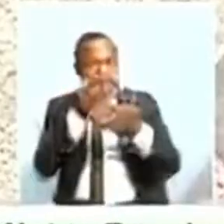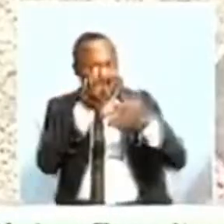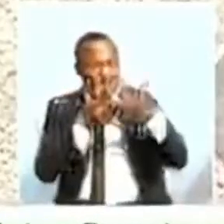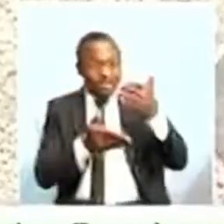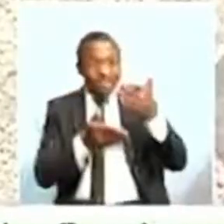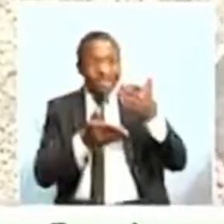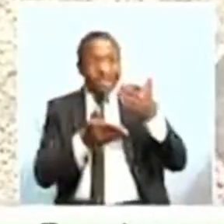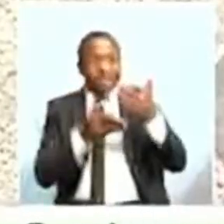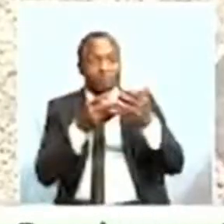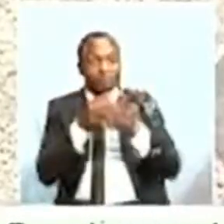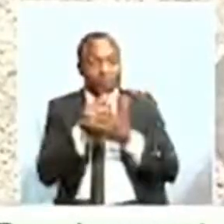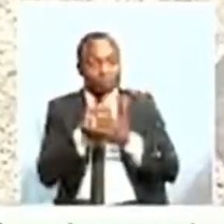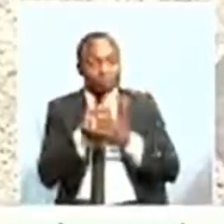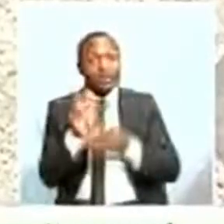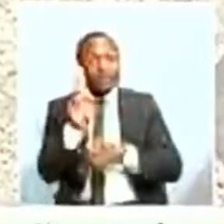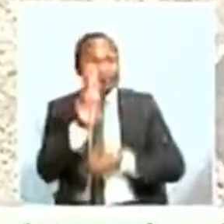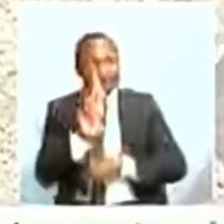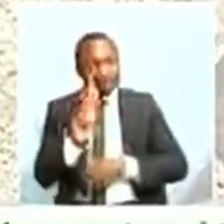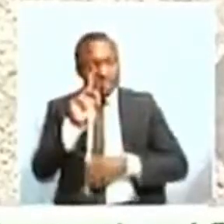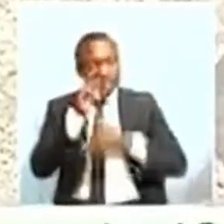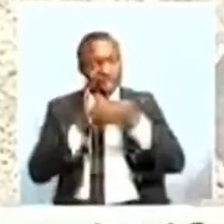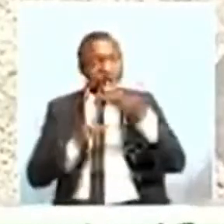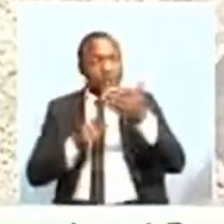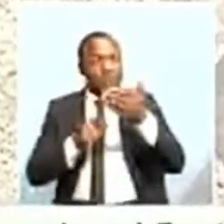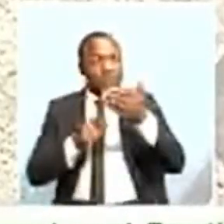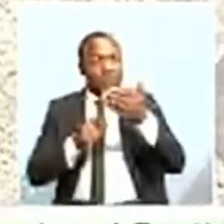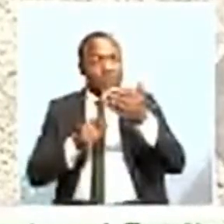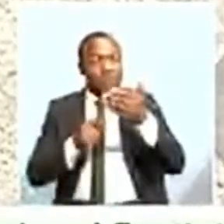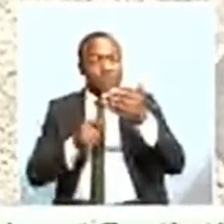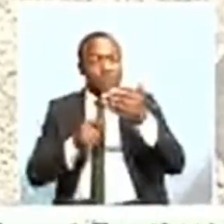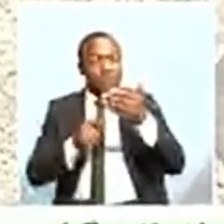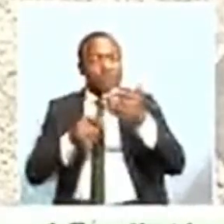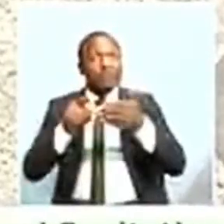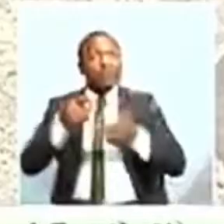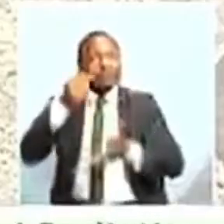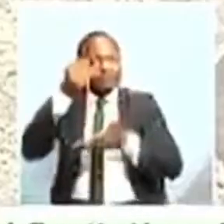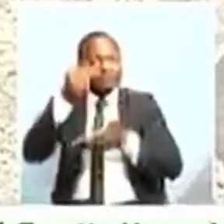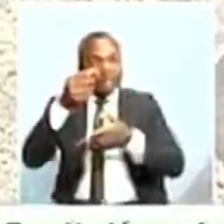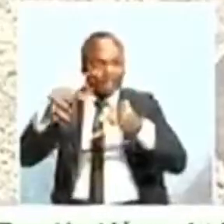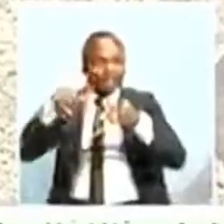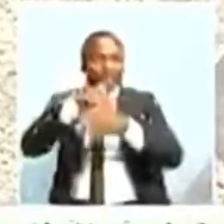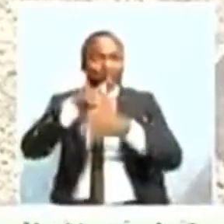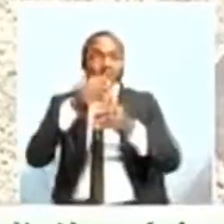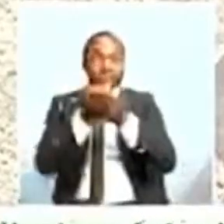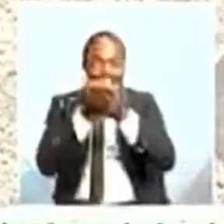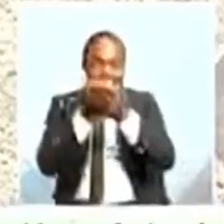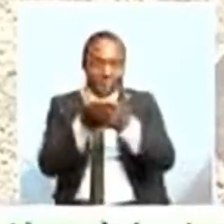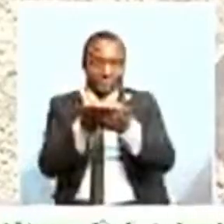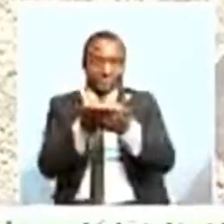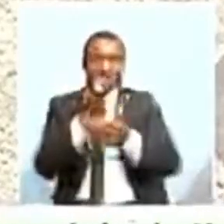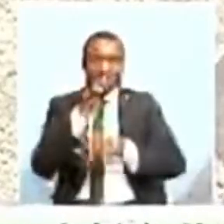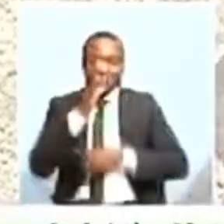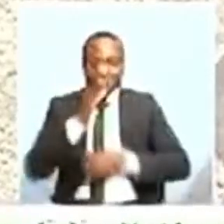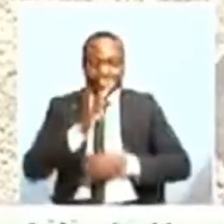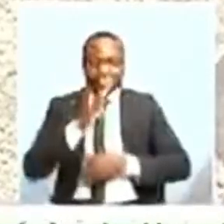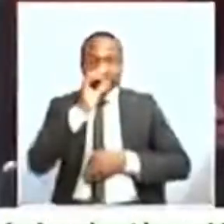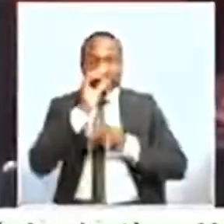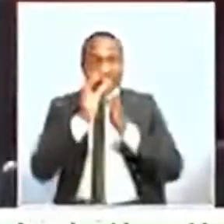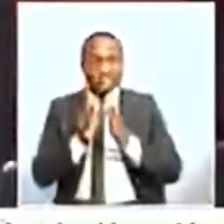funds be utilized? What is the estimated cost involved? I submit, Madam